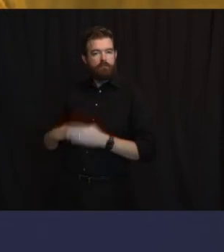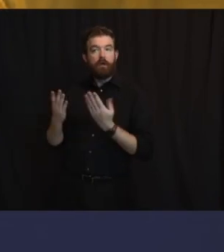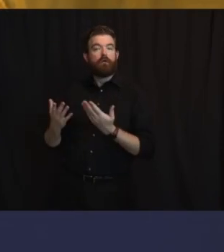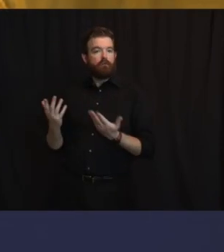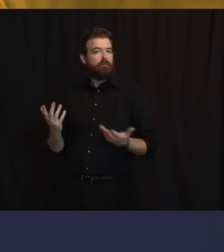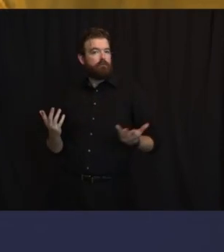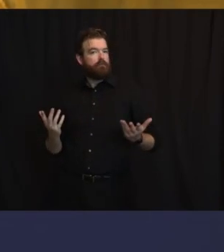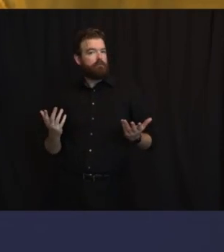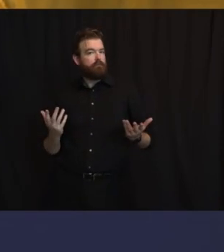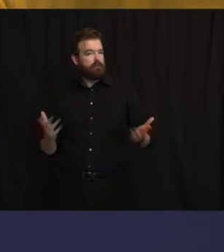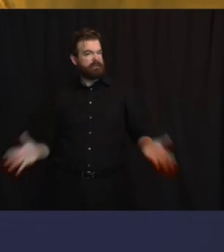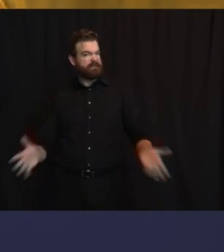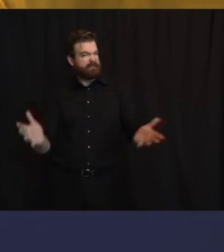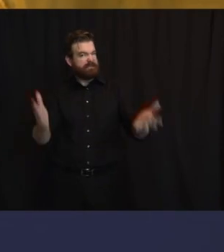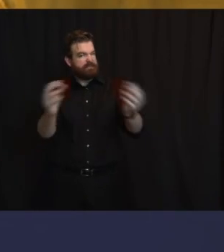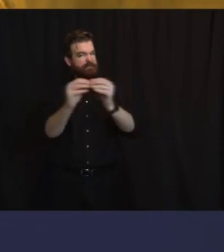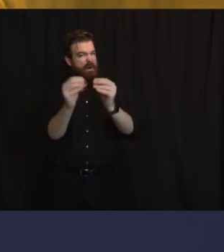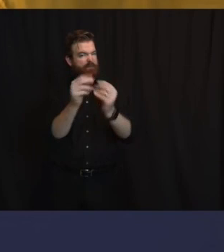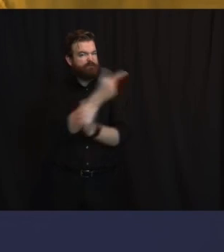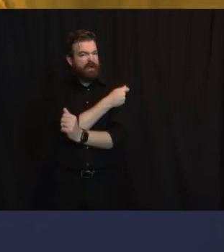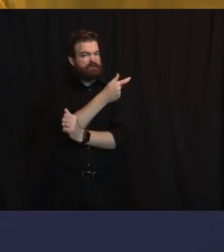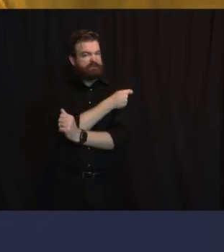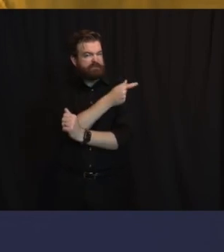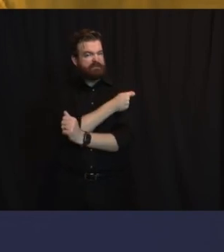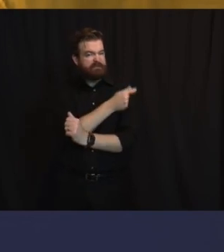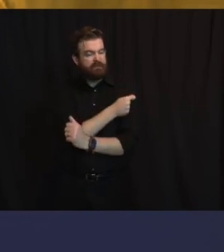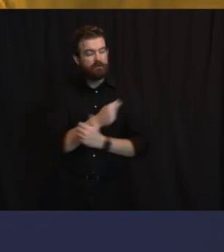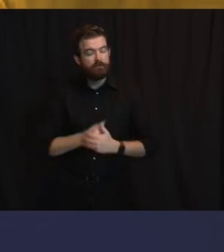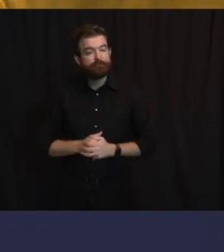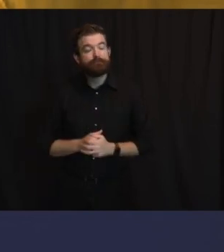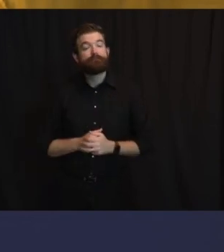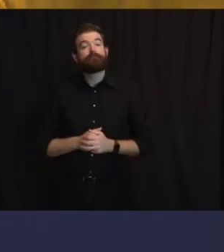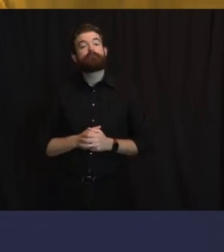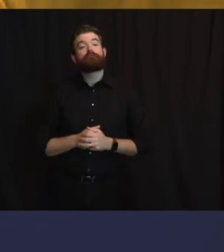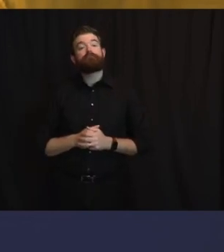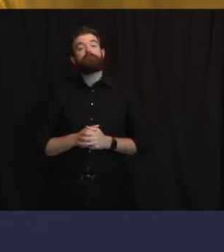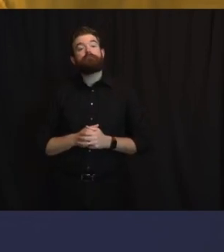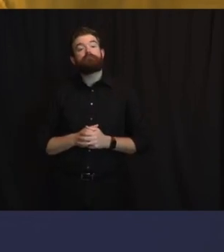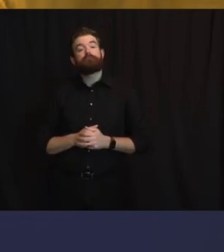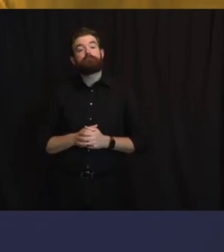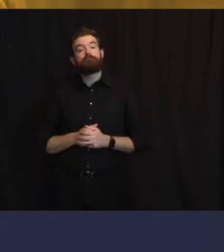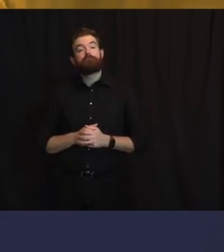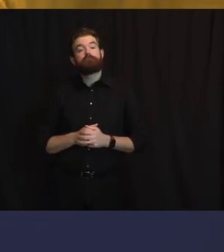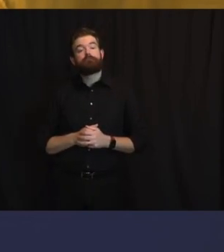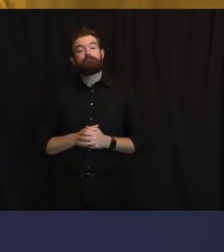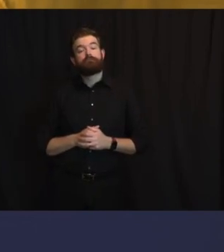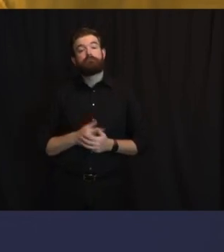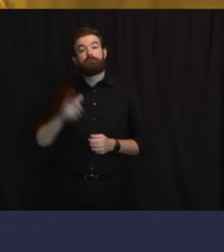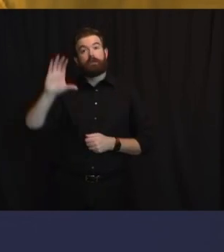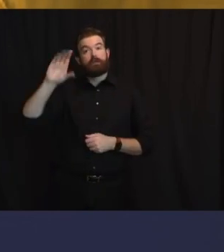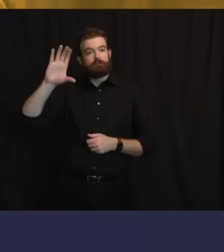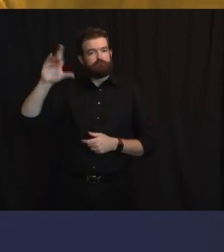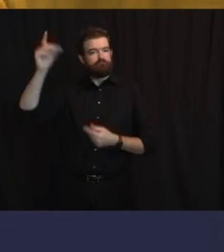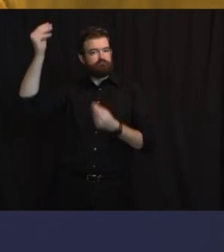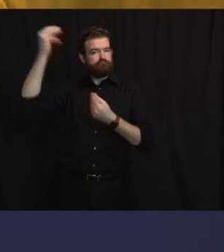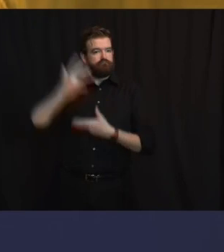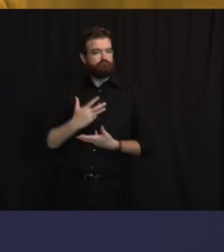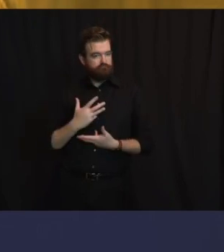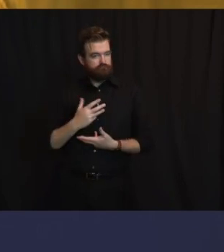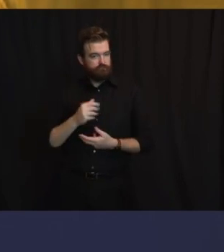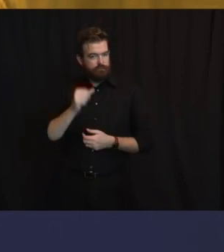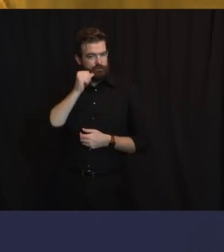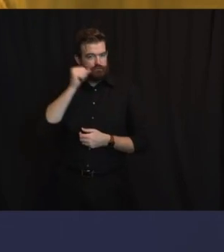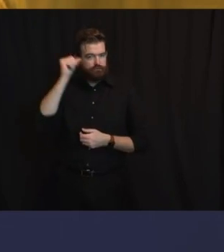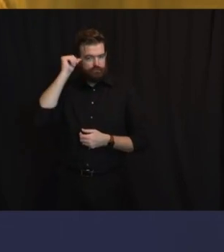the updated CDC guidance yesterday, relaxing the necessity of wearing a face mask outdoors where we know the virus is much